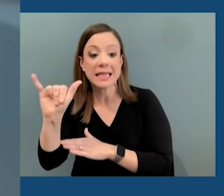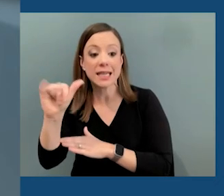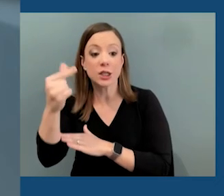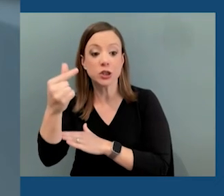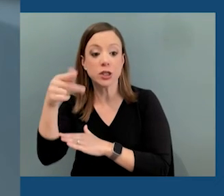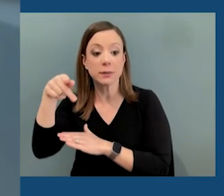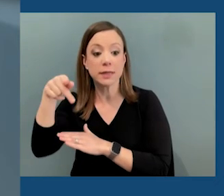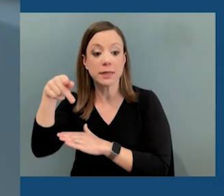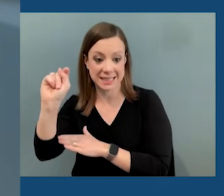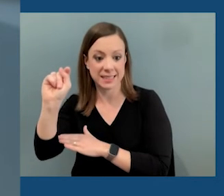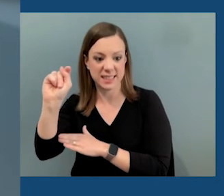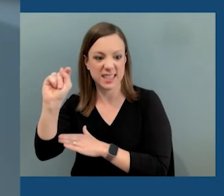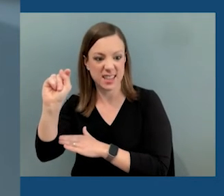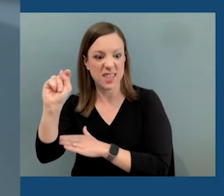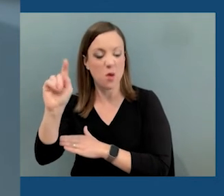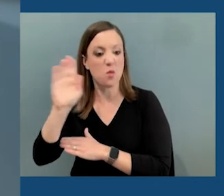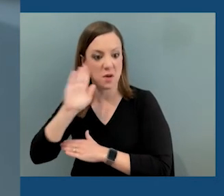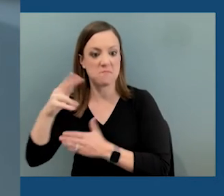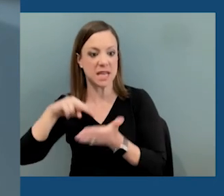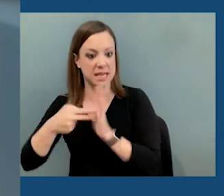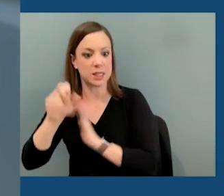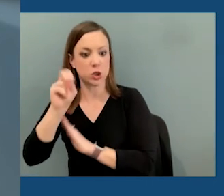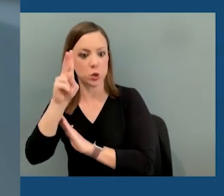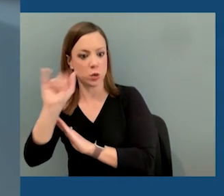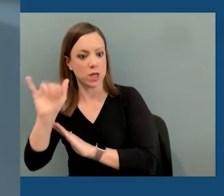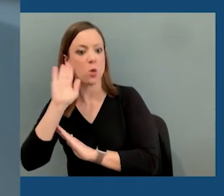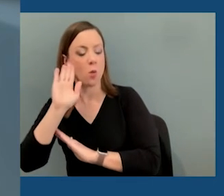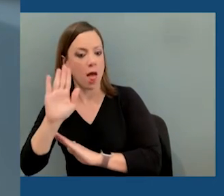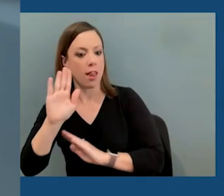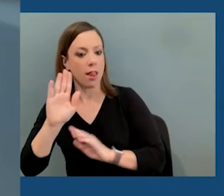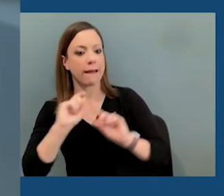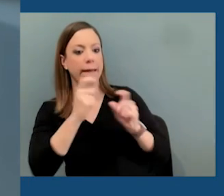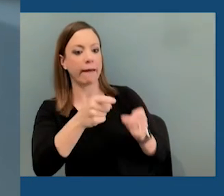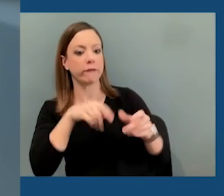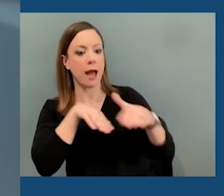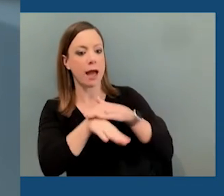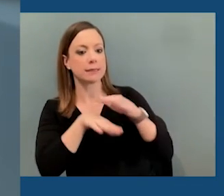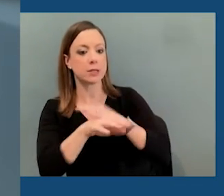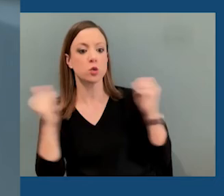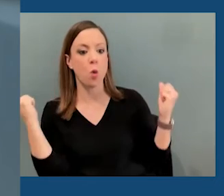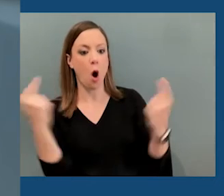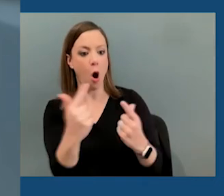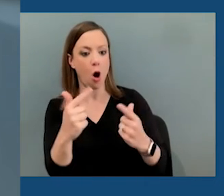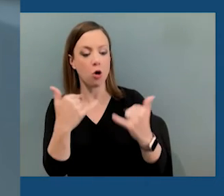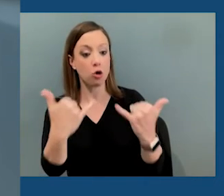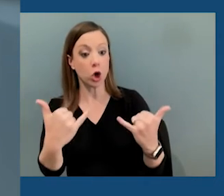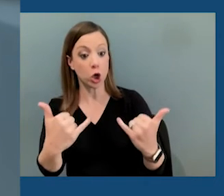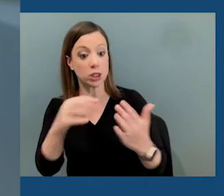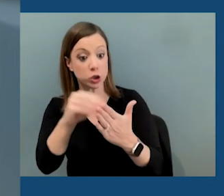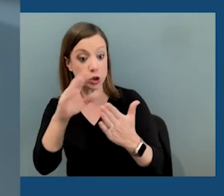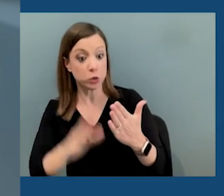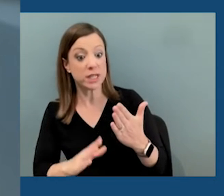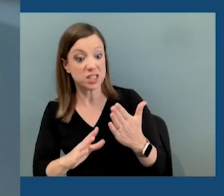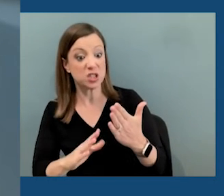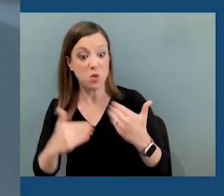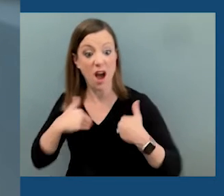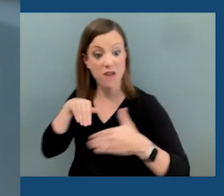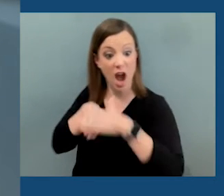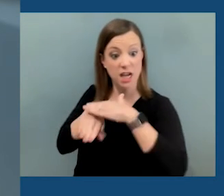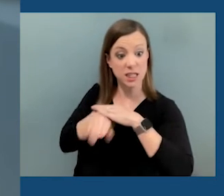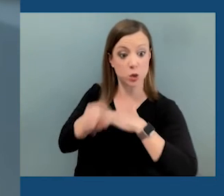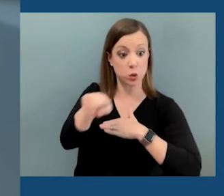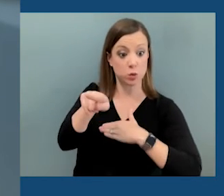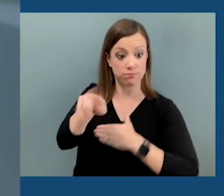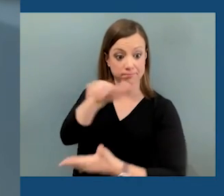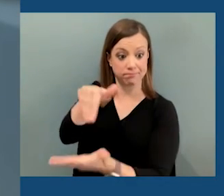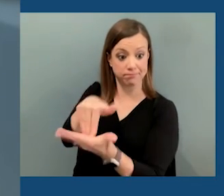for their courses and their curriculum, and of course, in the process, making sure there are strict rules against plagiarism and ensuring excellence